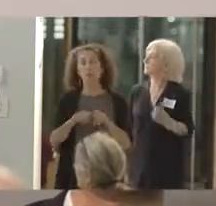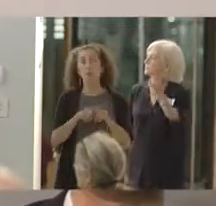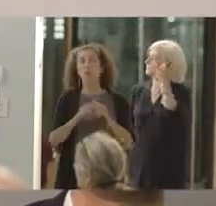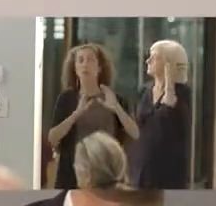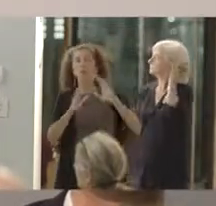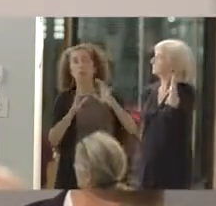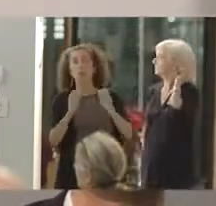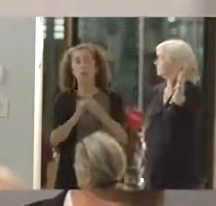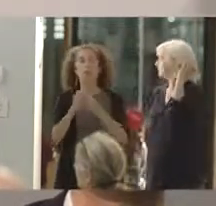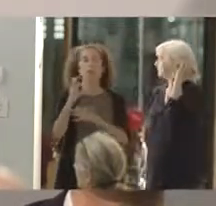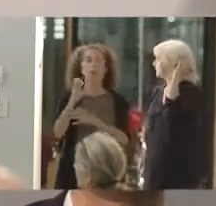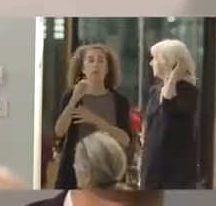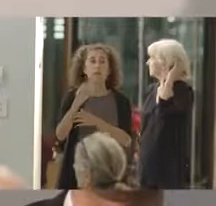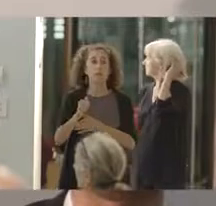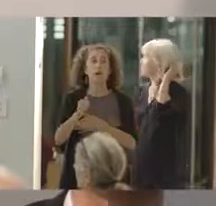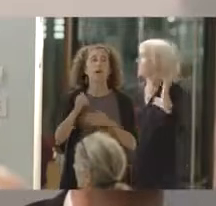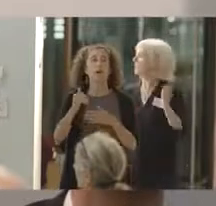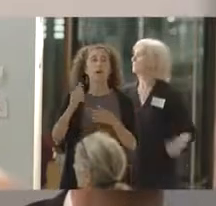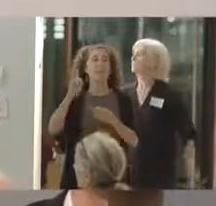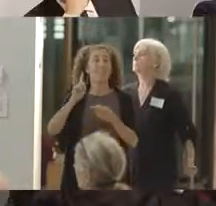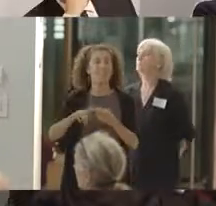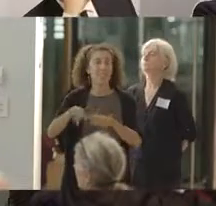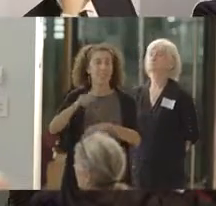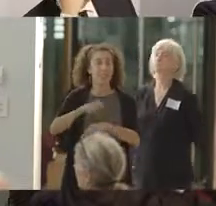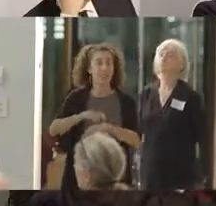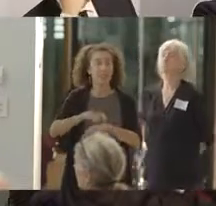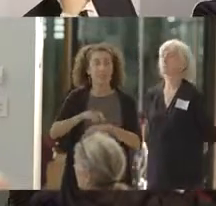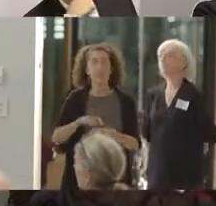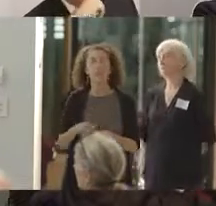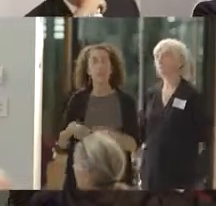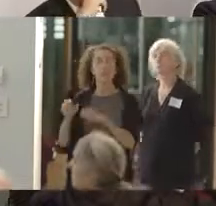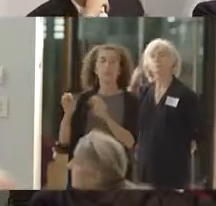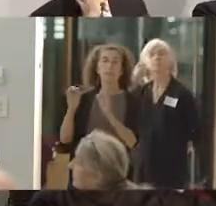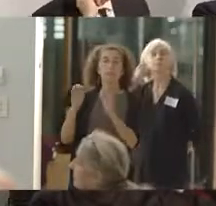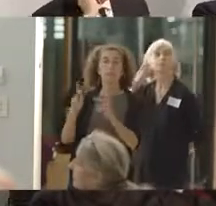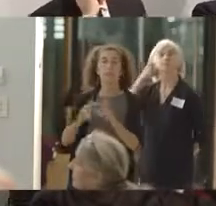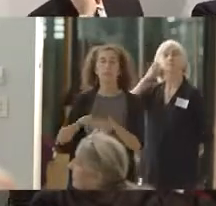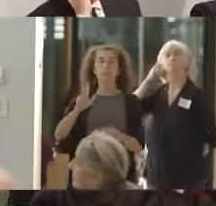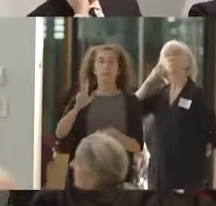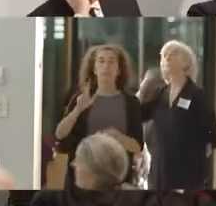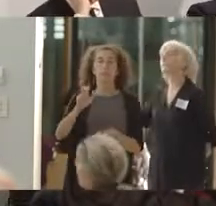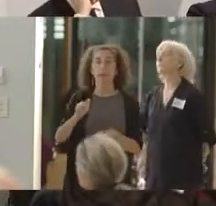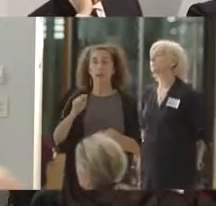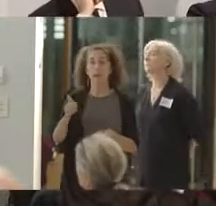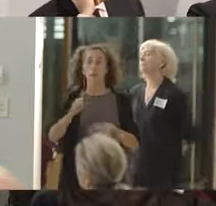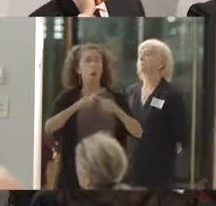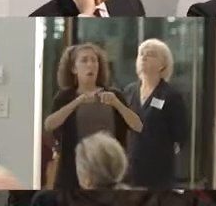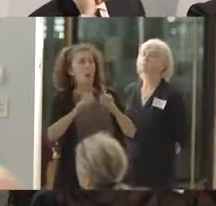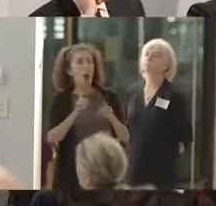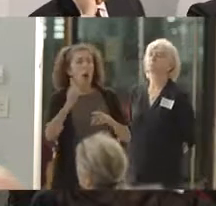what might be coming down with what the authority is doing. Okay, let's go to 3A. I have a bunch of online questions